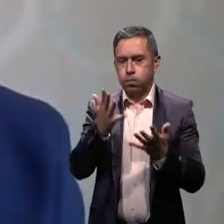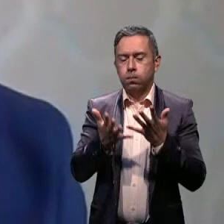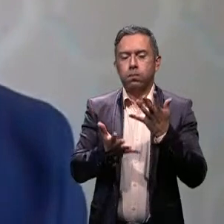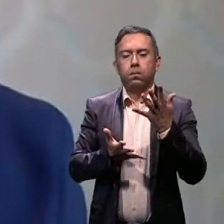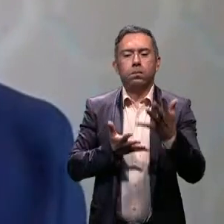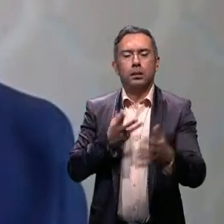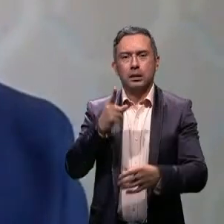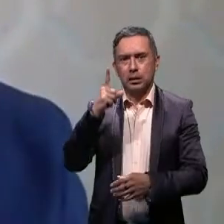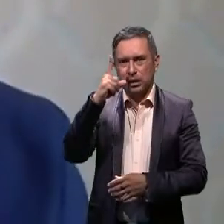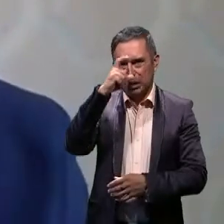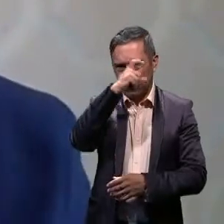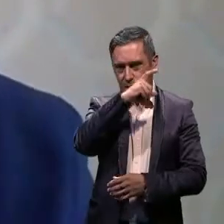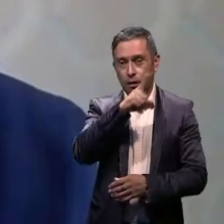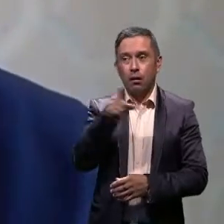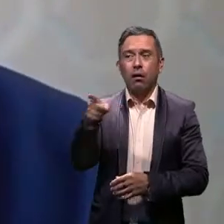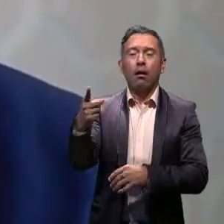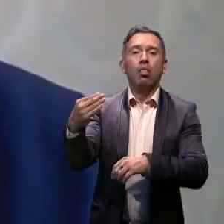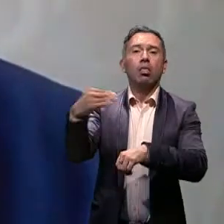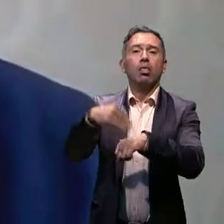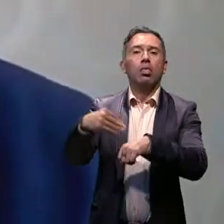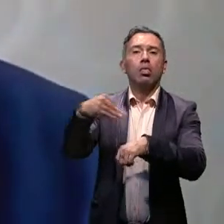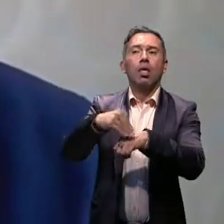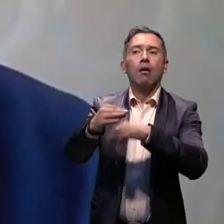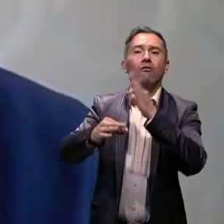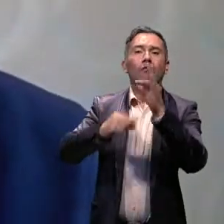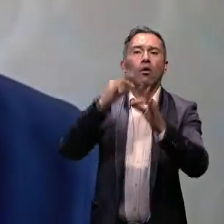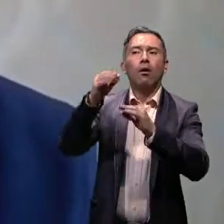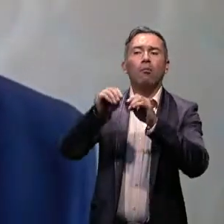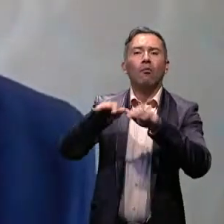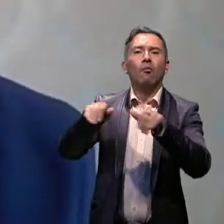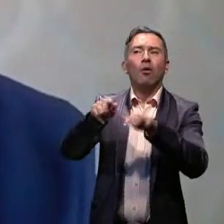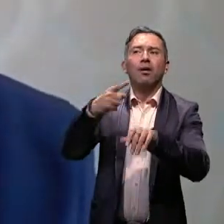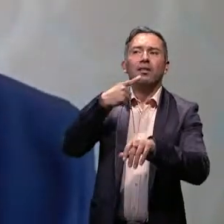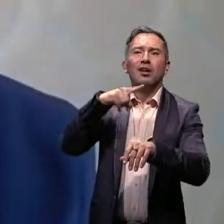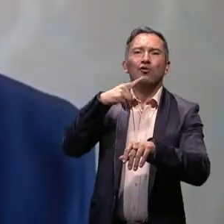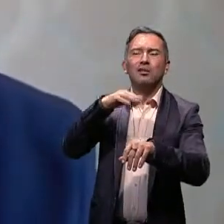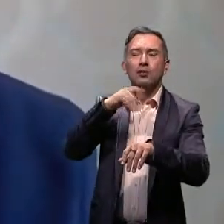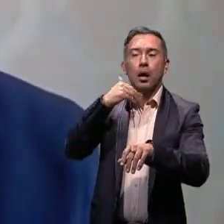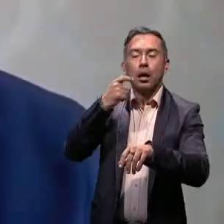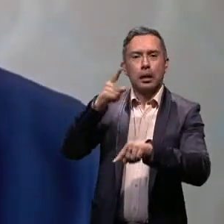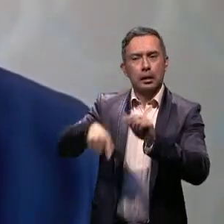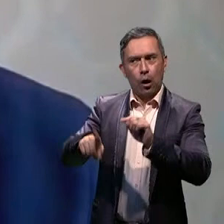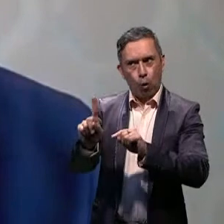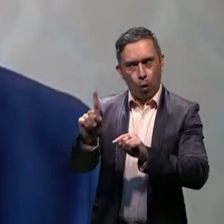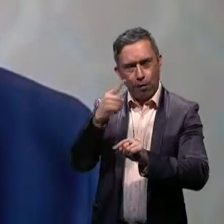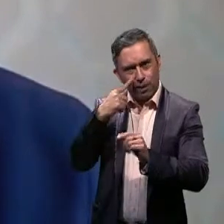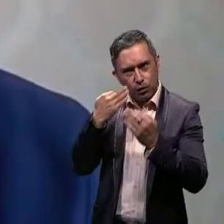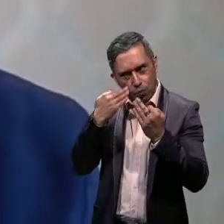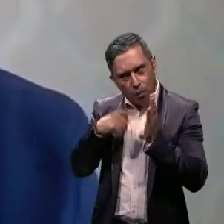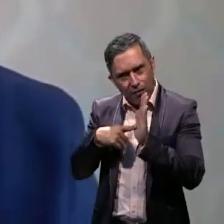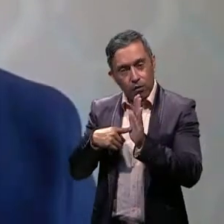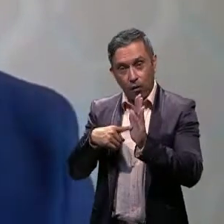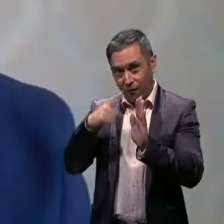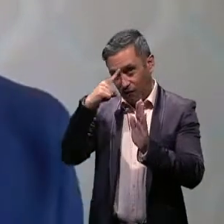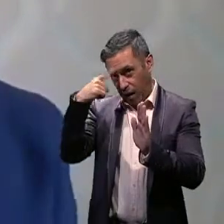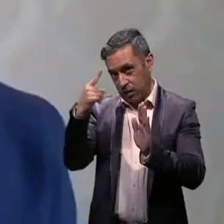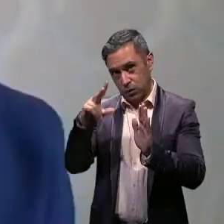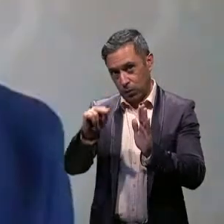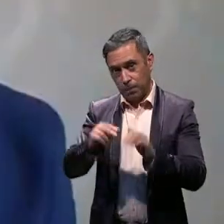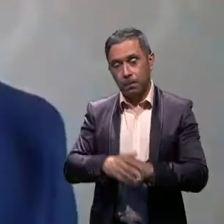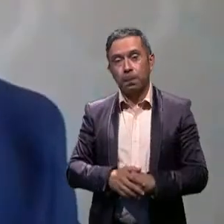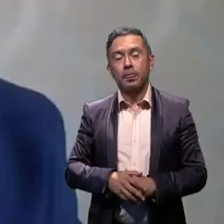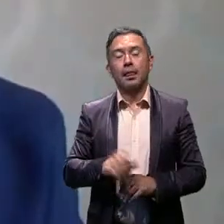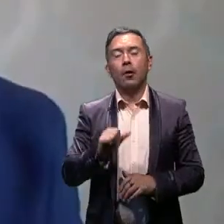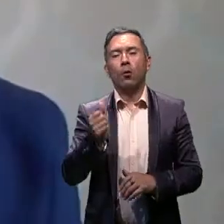situation, trying to disarm or disassemble these complaints.